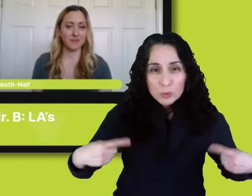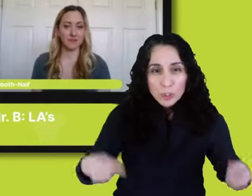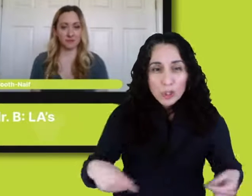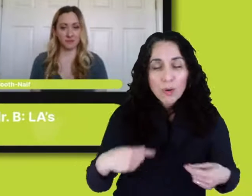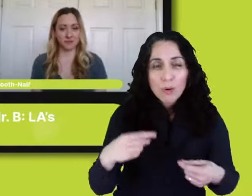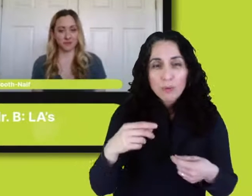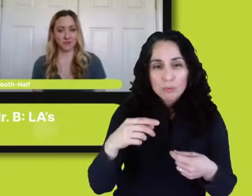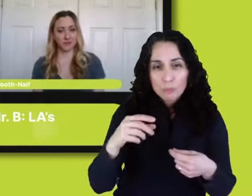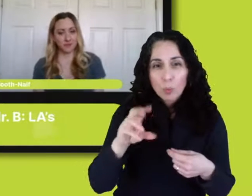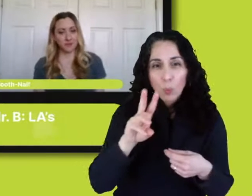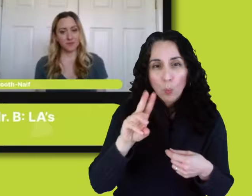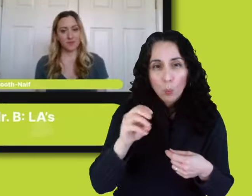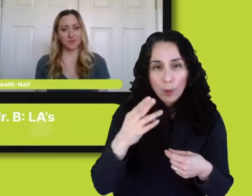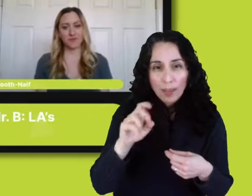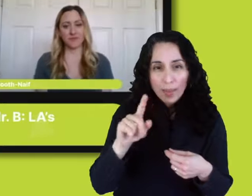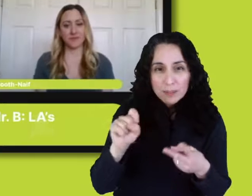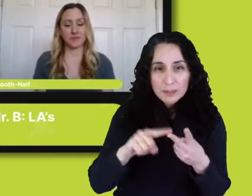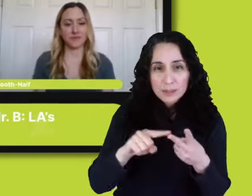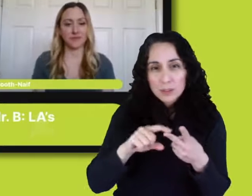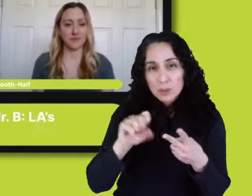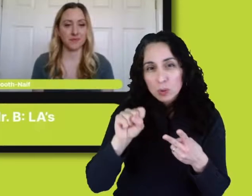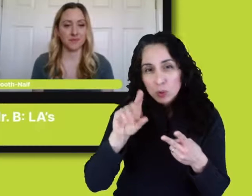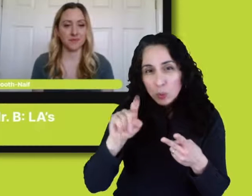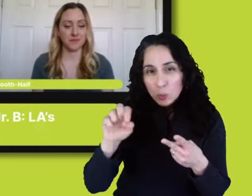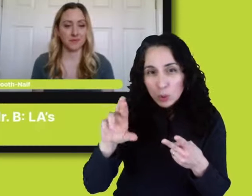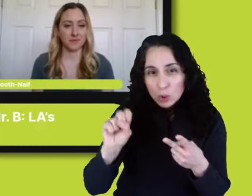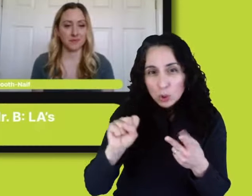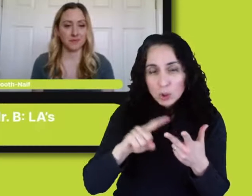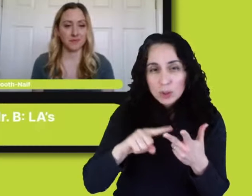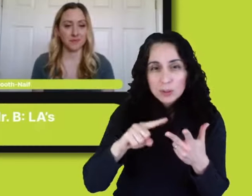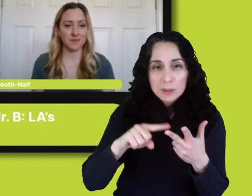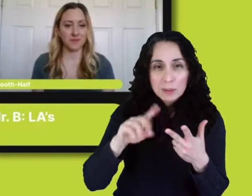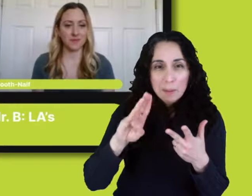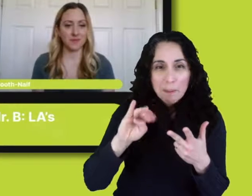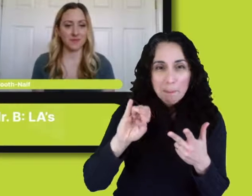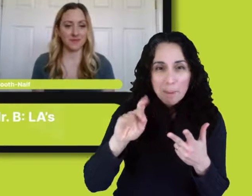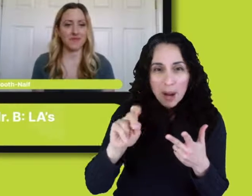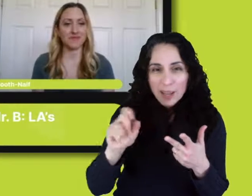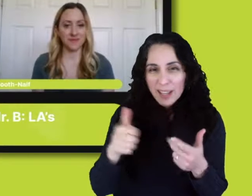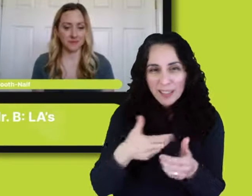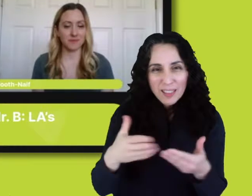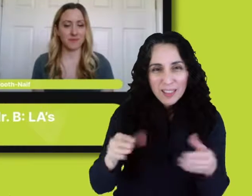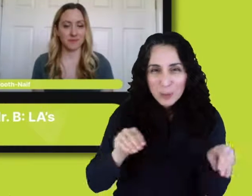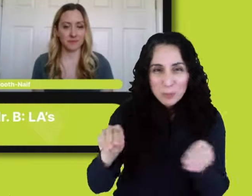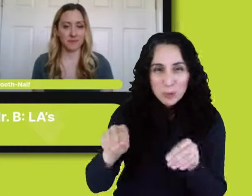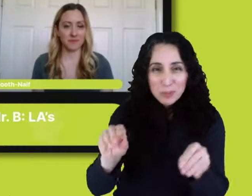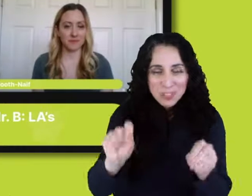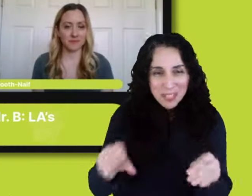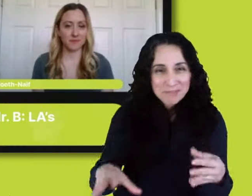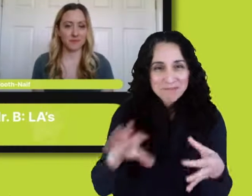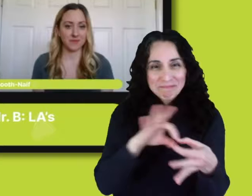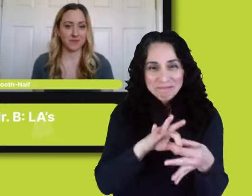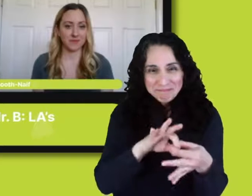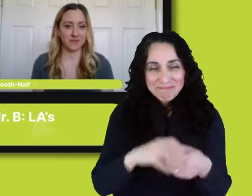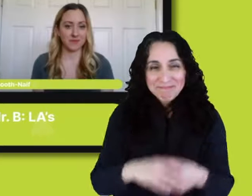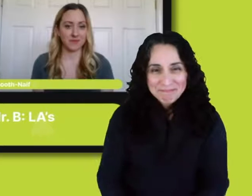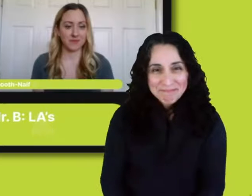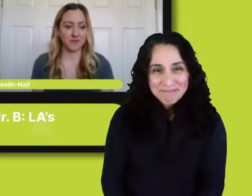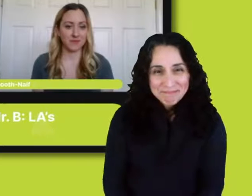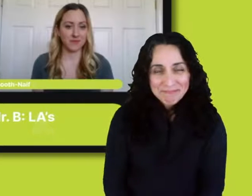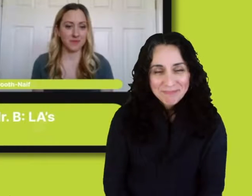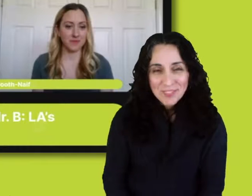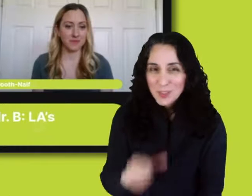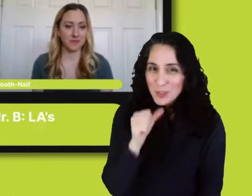wheels or scooters or a bike or anything that moves, anything you can put it